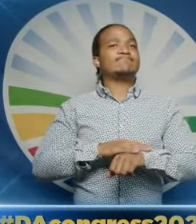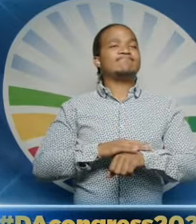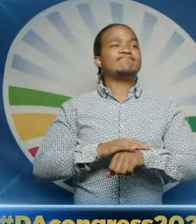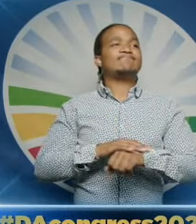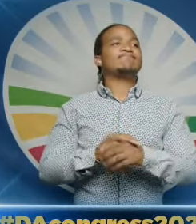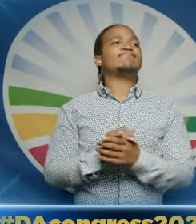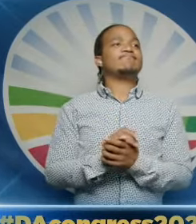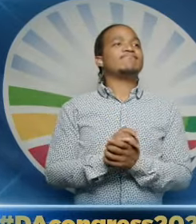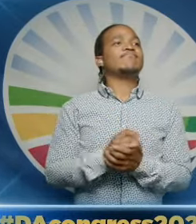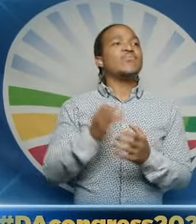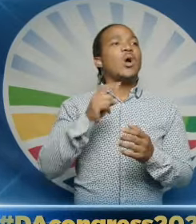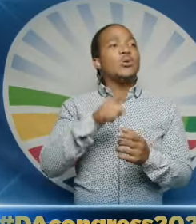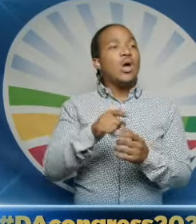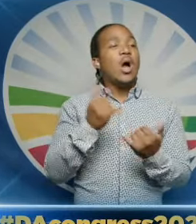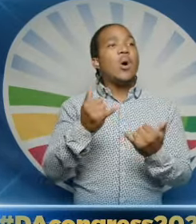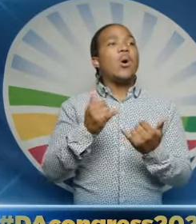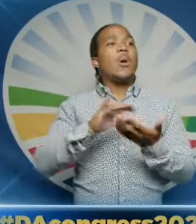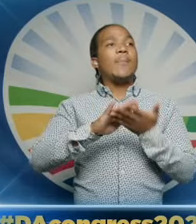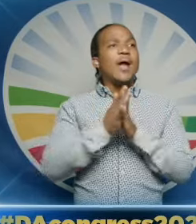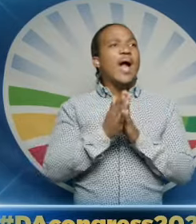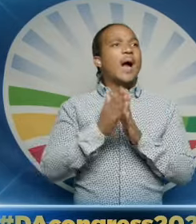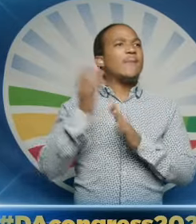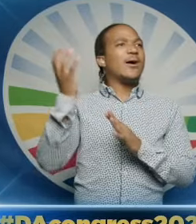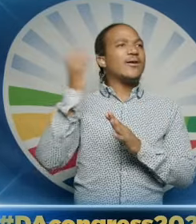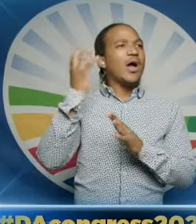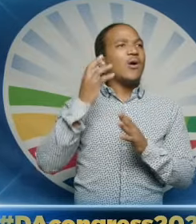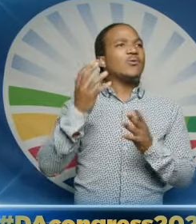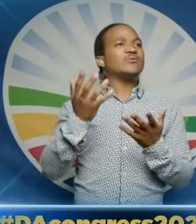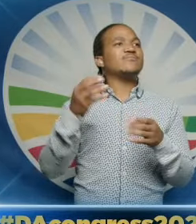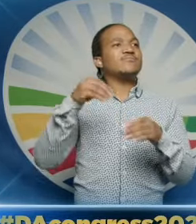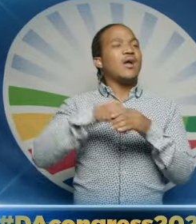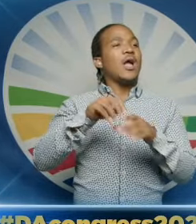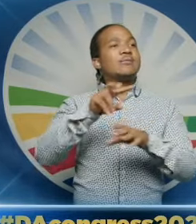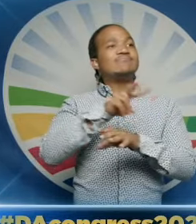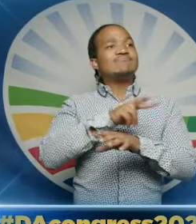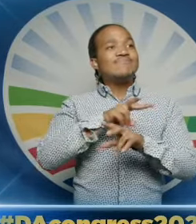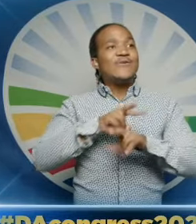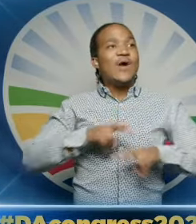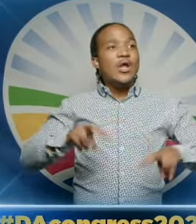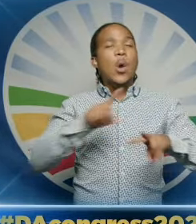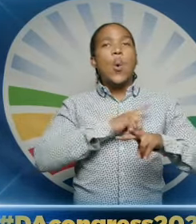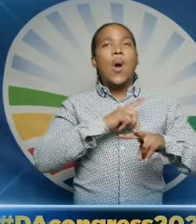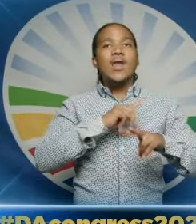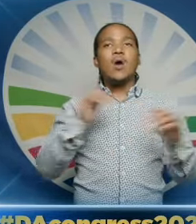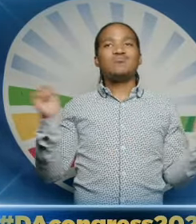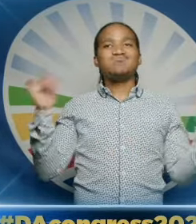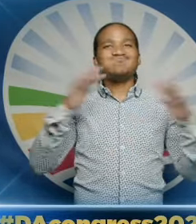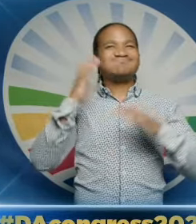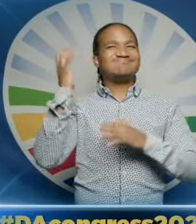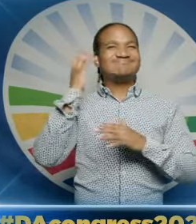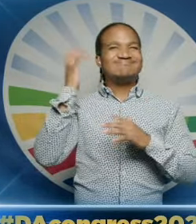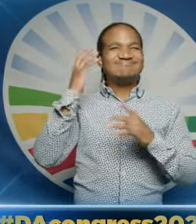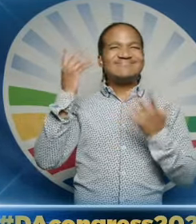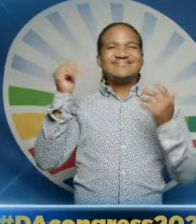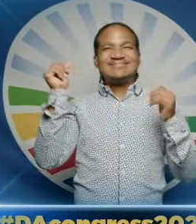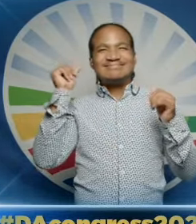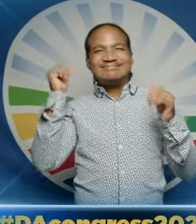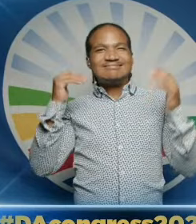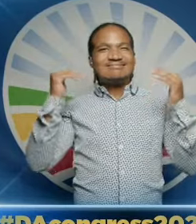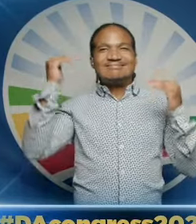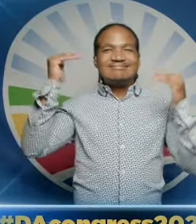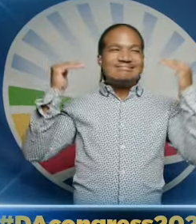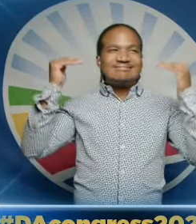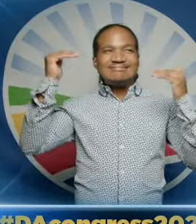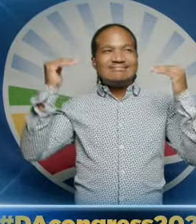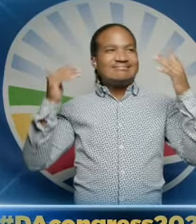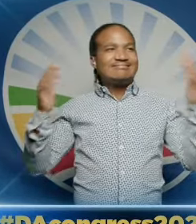it's becoming very loud in our venue because the delegates are coming back, getting ready for